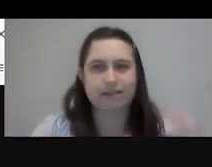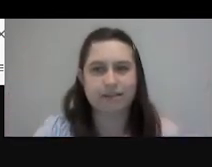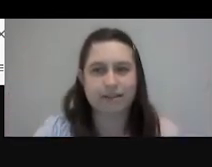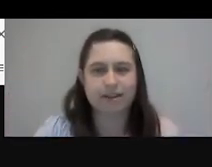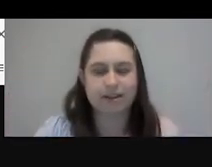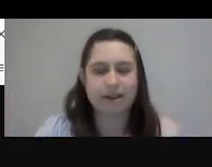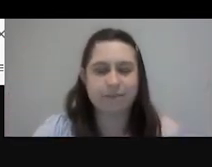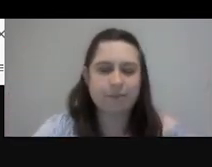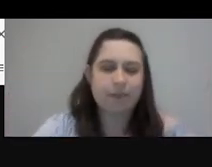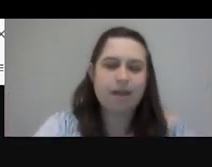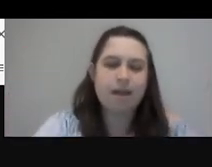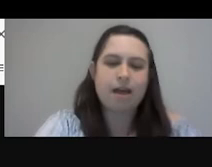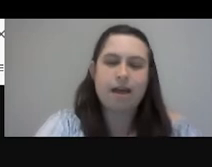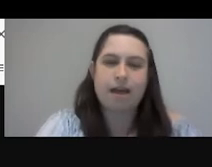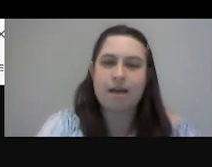girl stereotype.